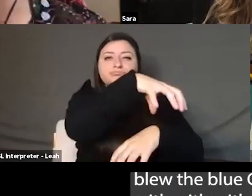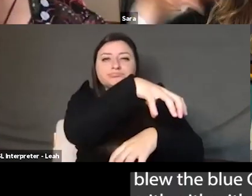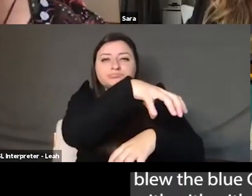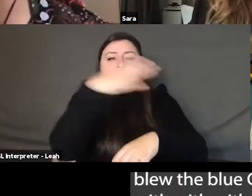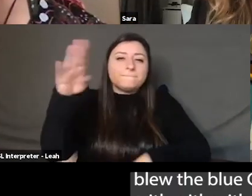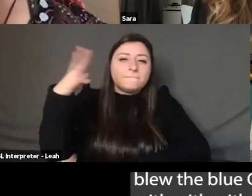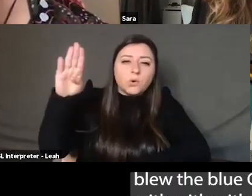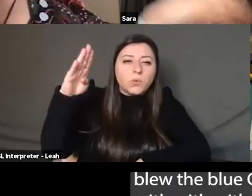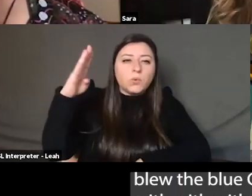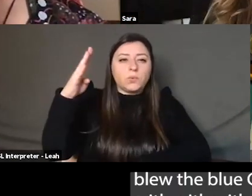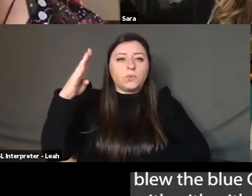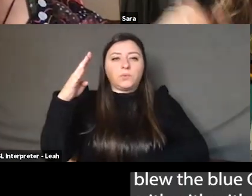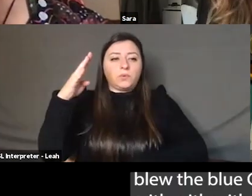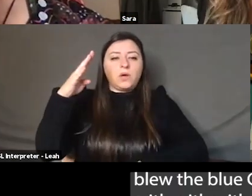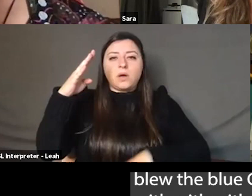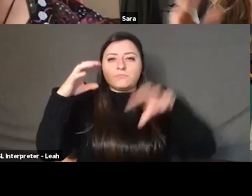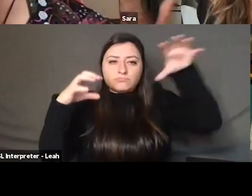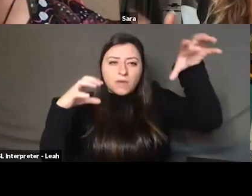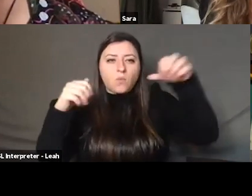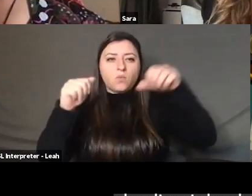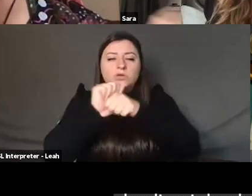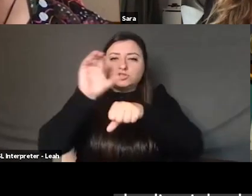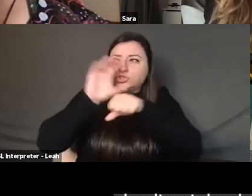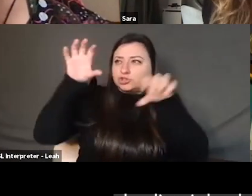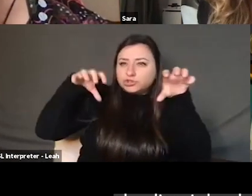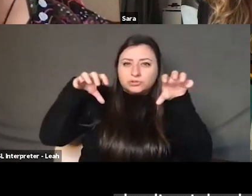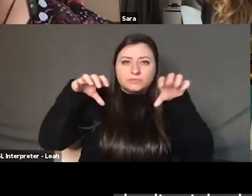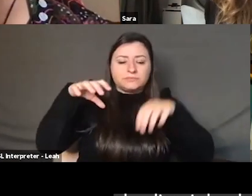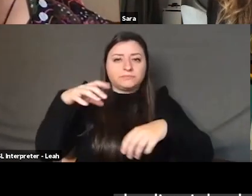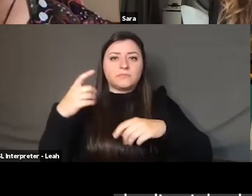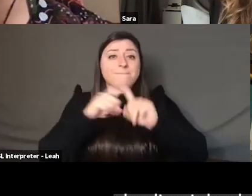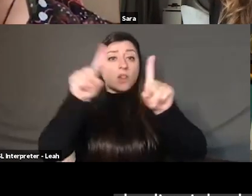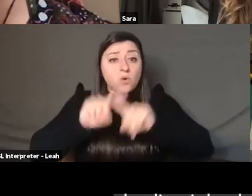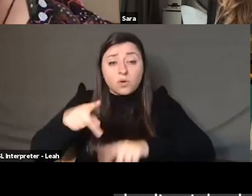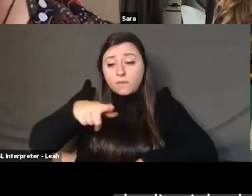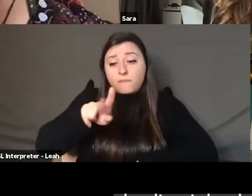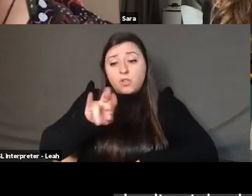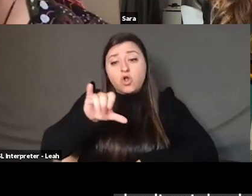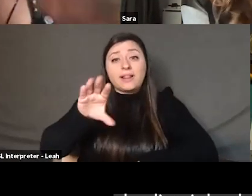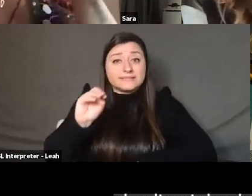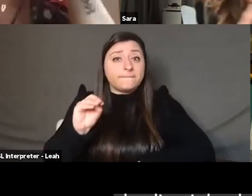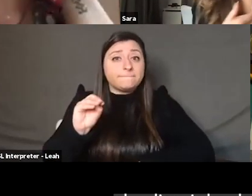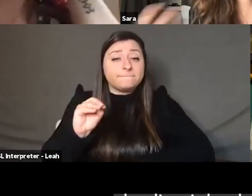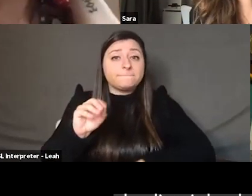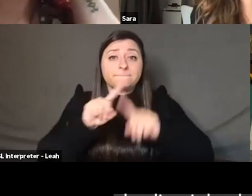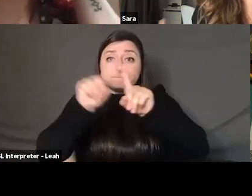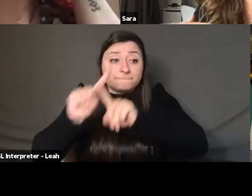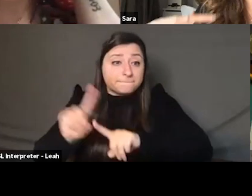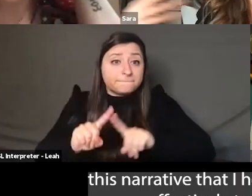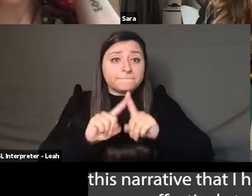blue cupola mosque with a church, like, pluralism has been, you know, harnessed